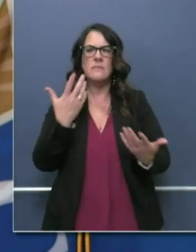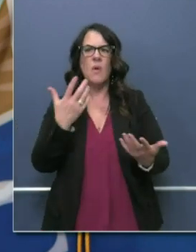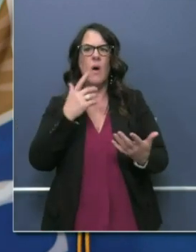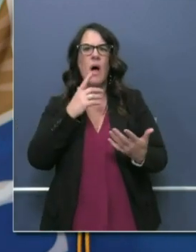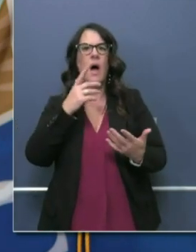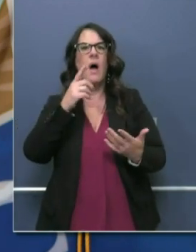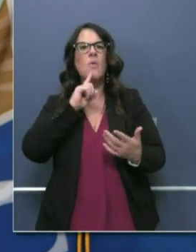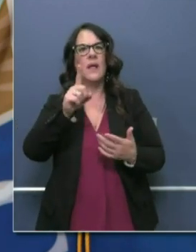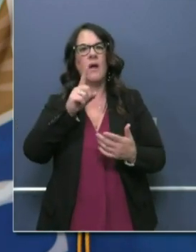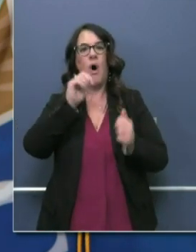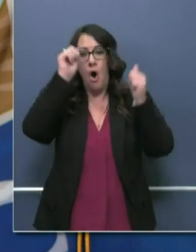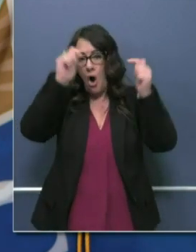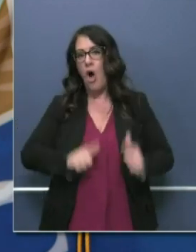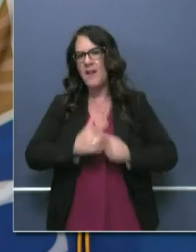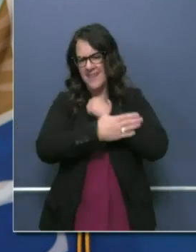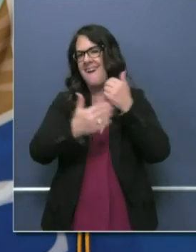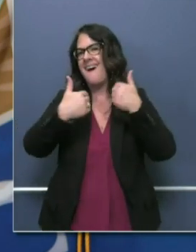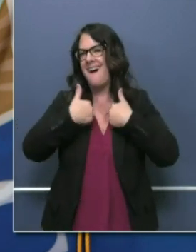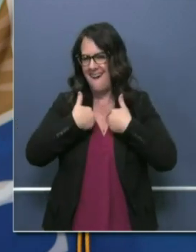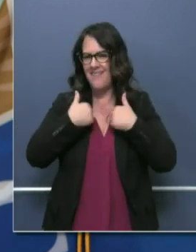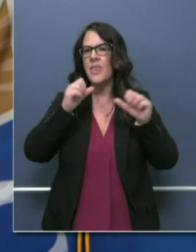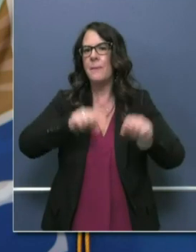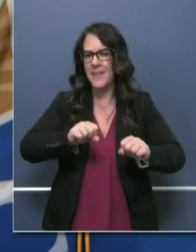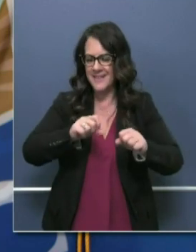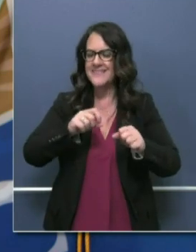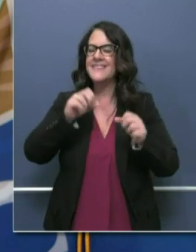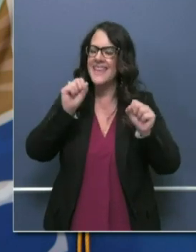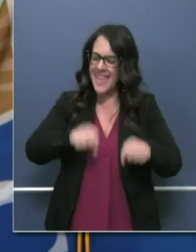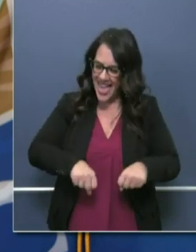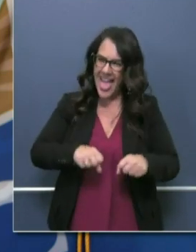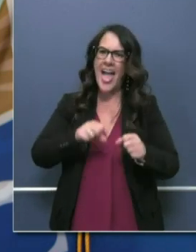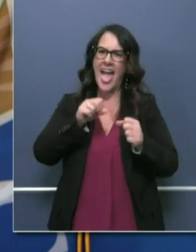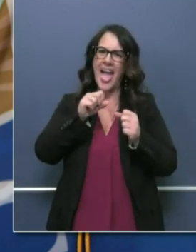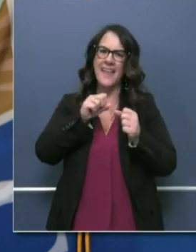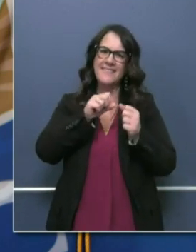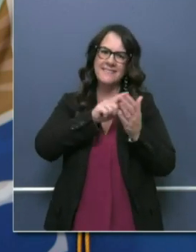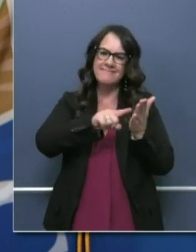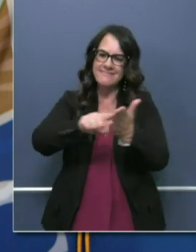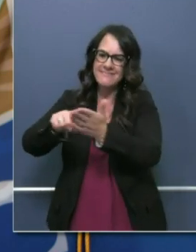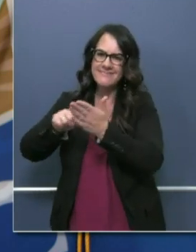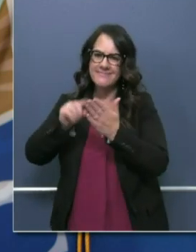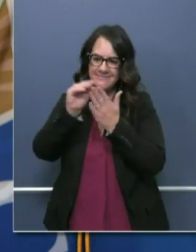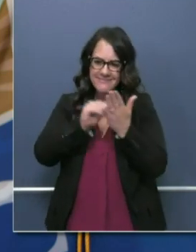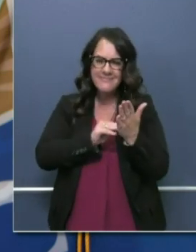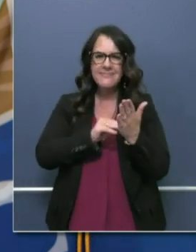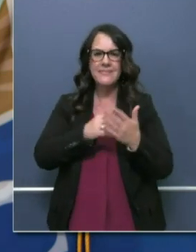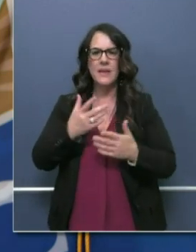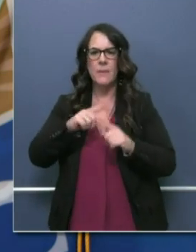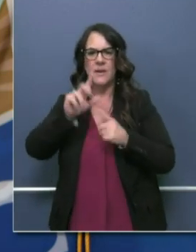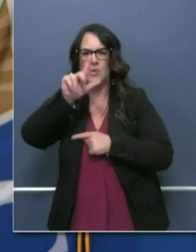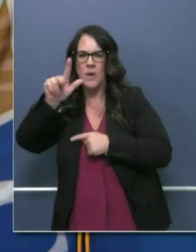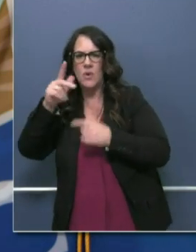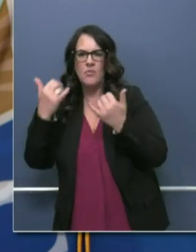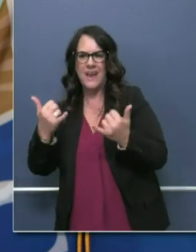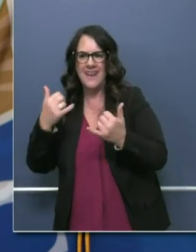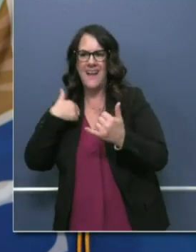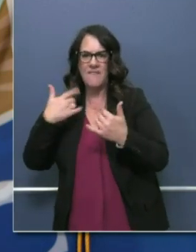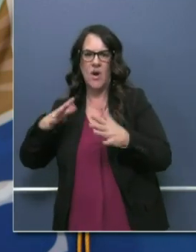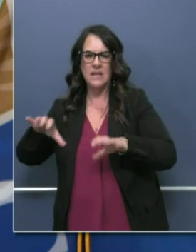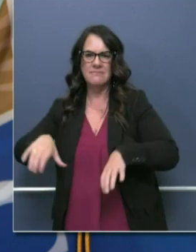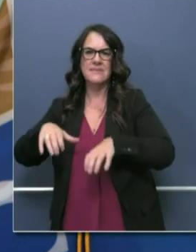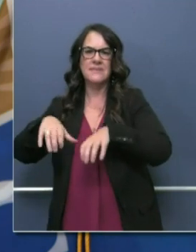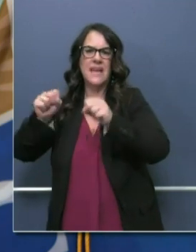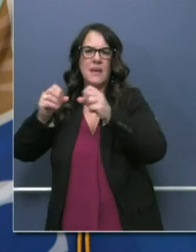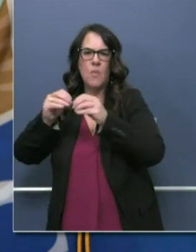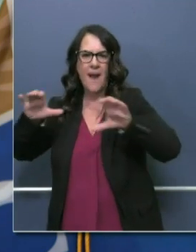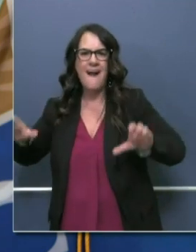the 23 counties are specifically tracing for COVID-19. I'll ask Dr. Angel or Dr. Galley to come up here in a